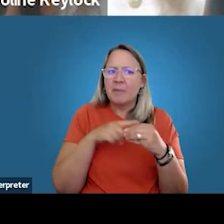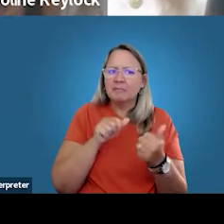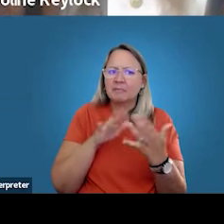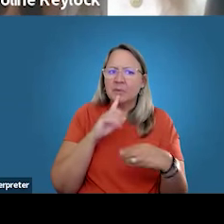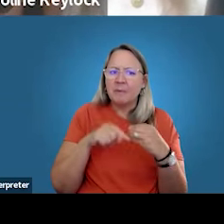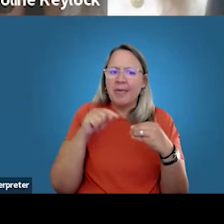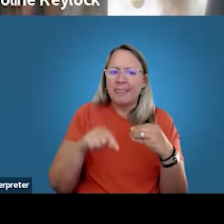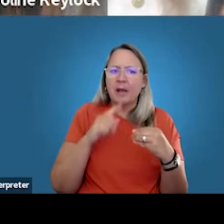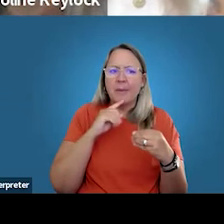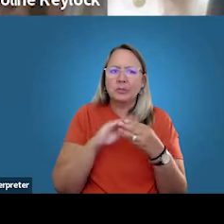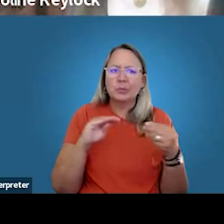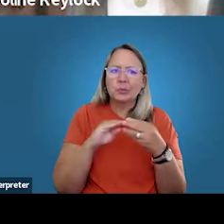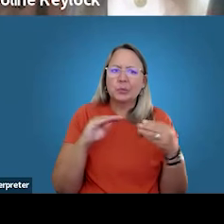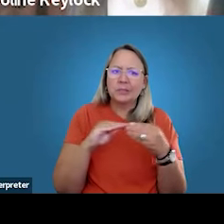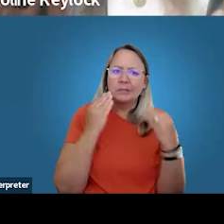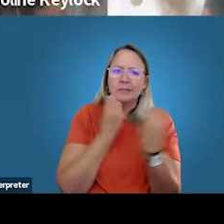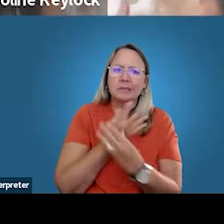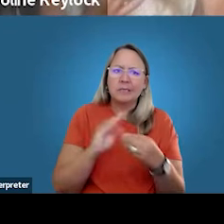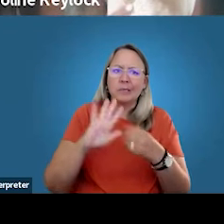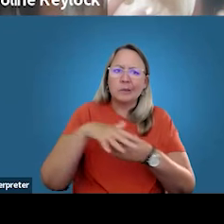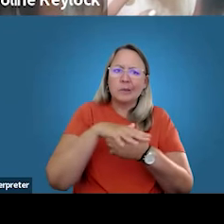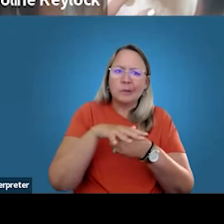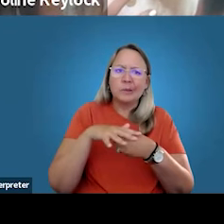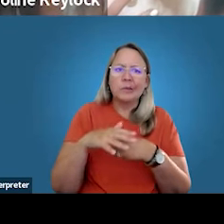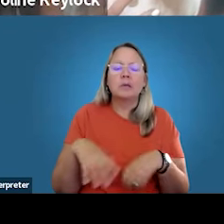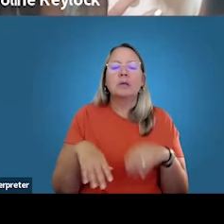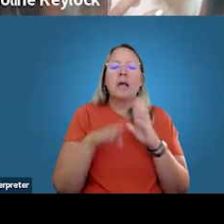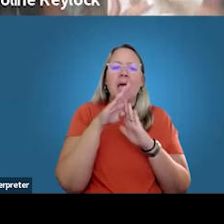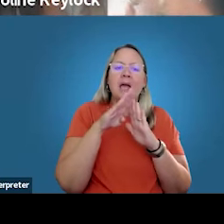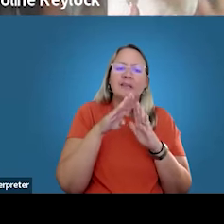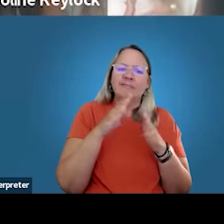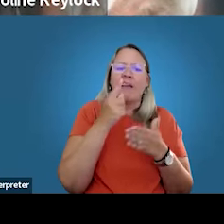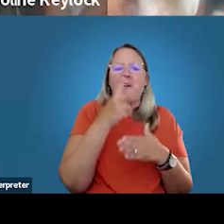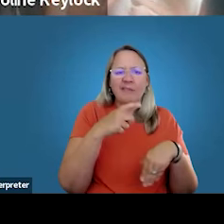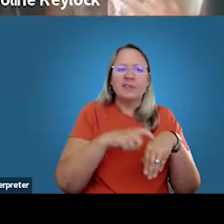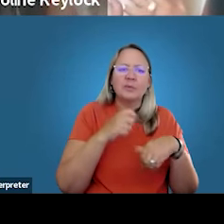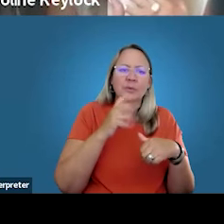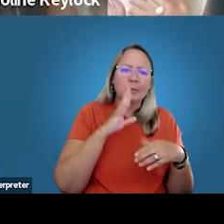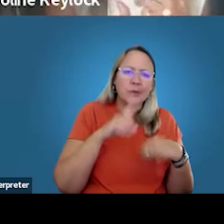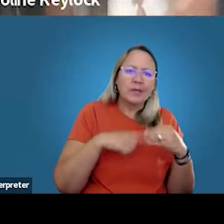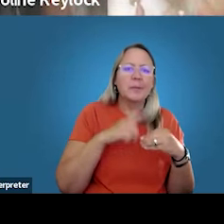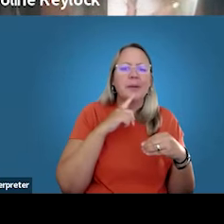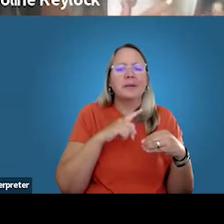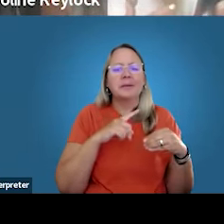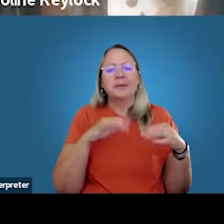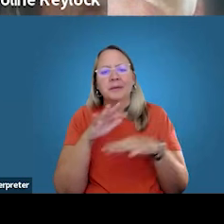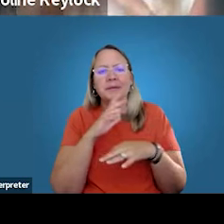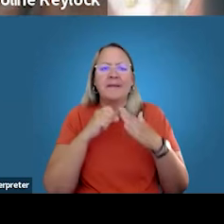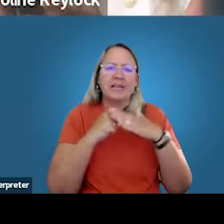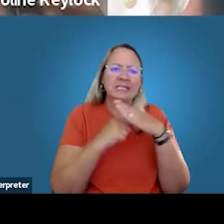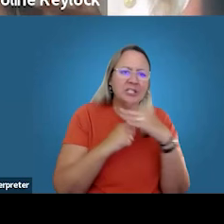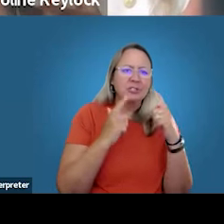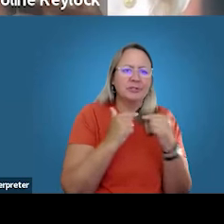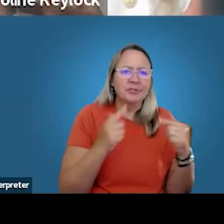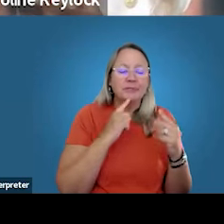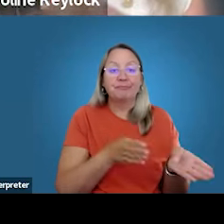talking to people about storytelling in your space. And we spend about half of our time working with charities and not-for-profits and foundations,